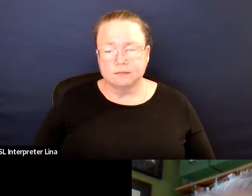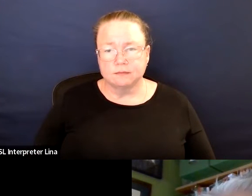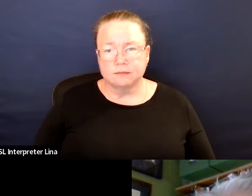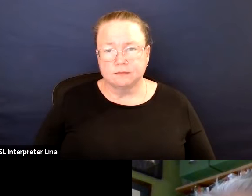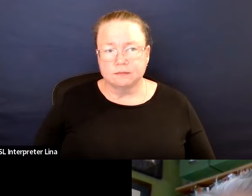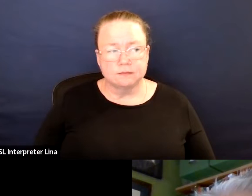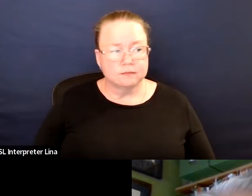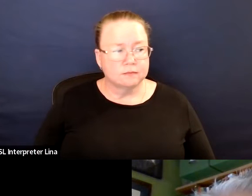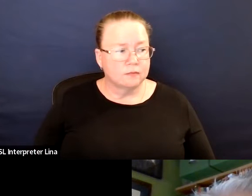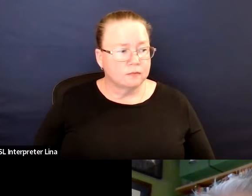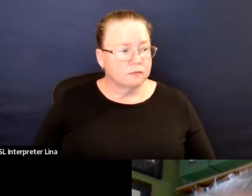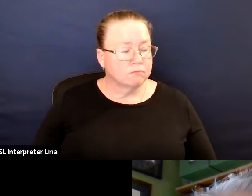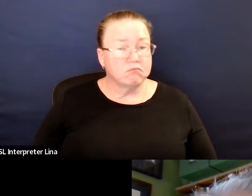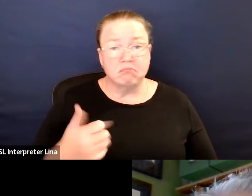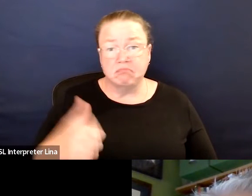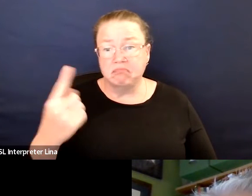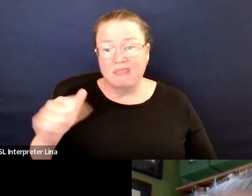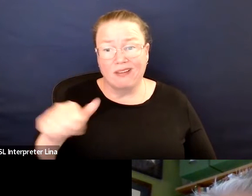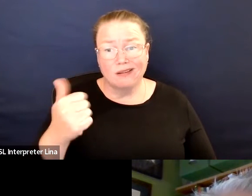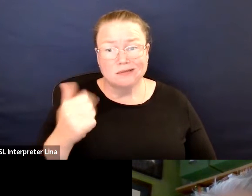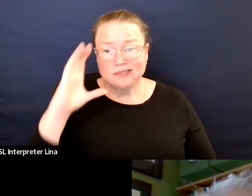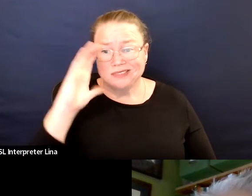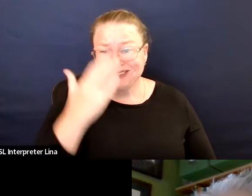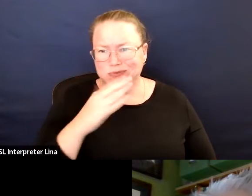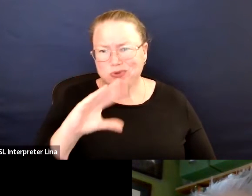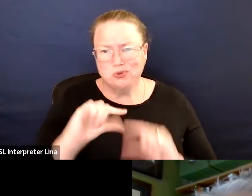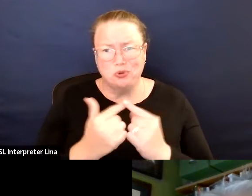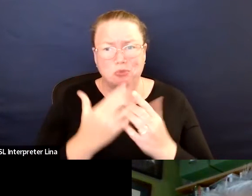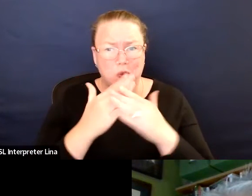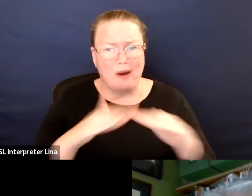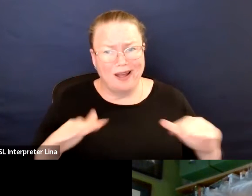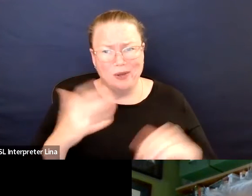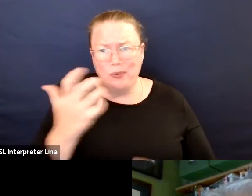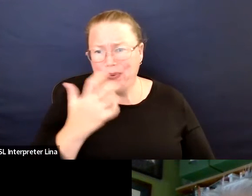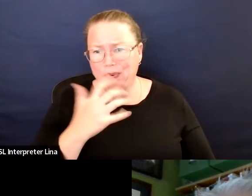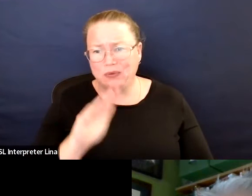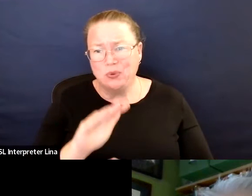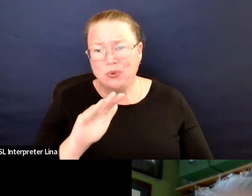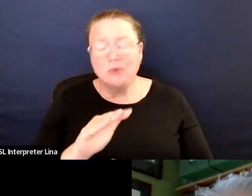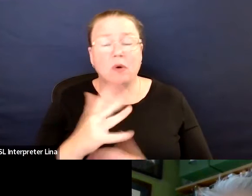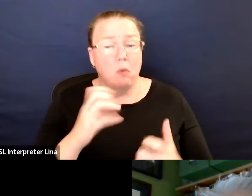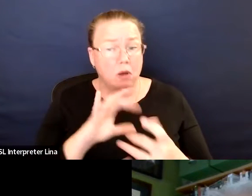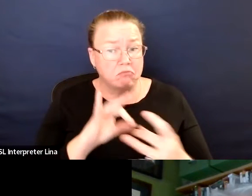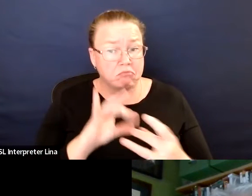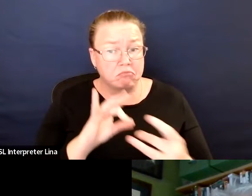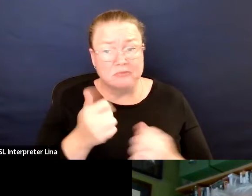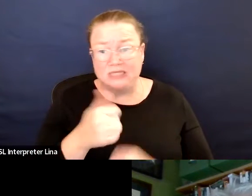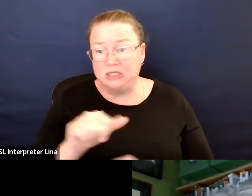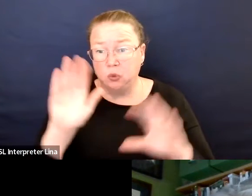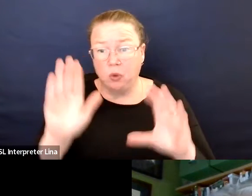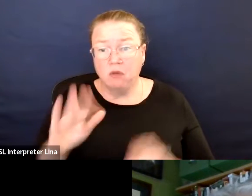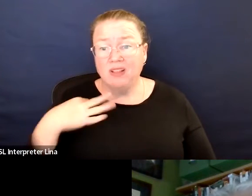So we do have anybody else out there? This seems to be a quiet group this afternoon. Willing to share any of the